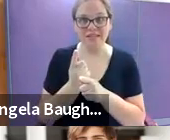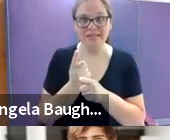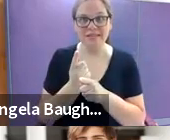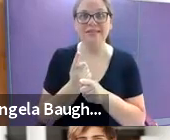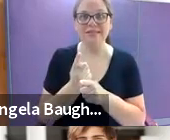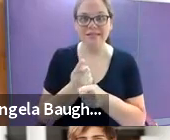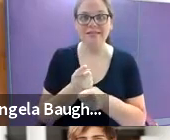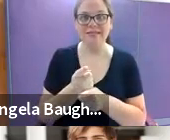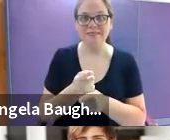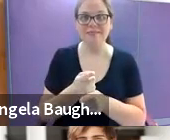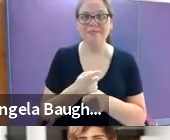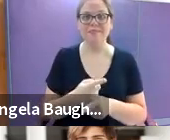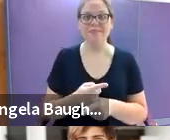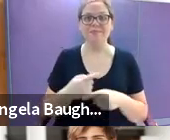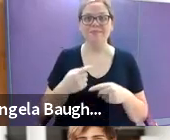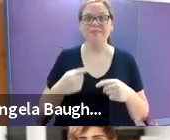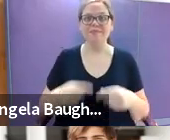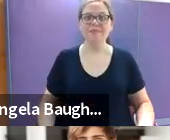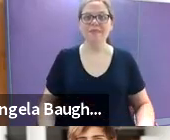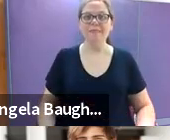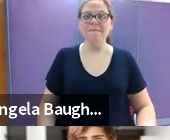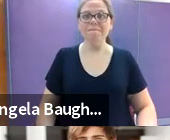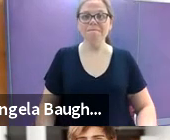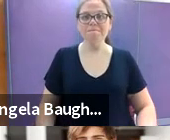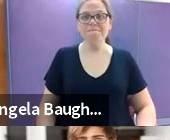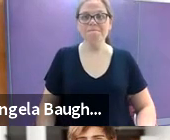need to lock out the meeting.